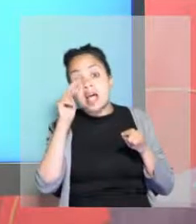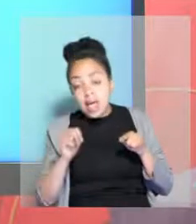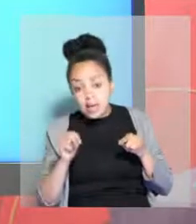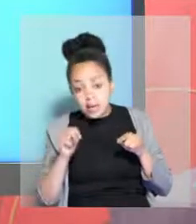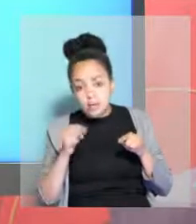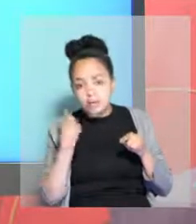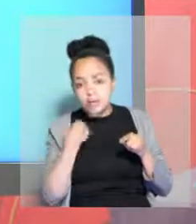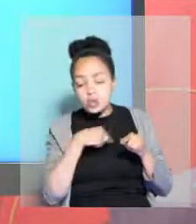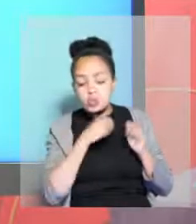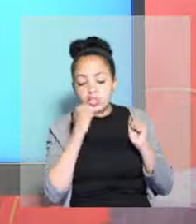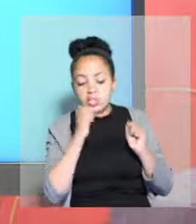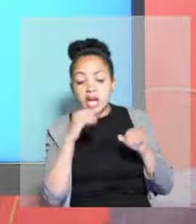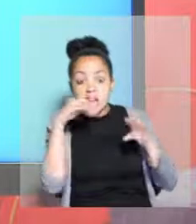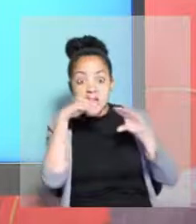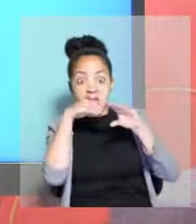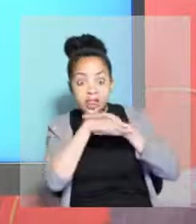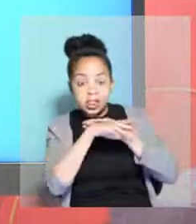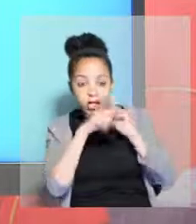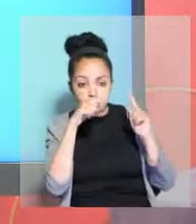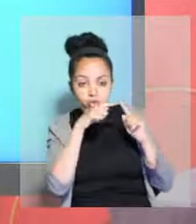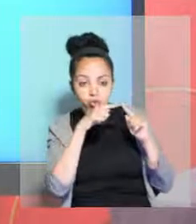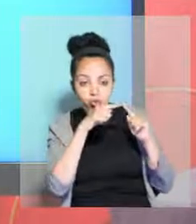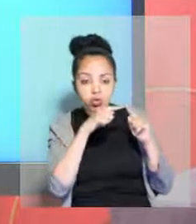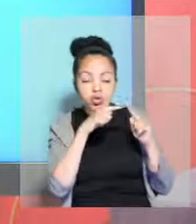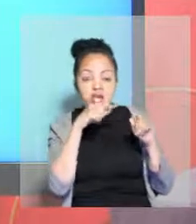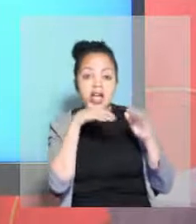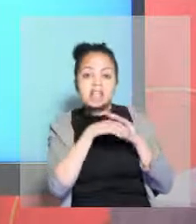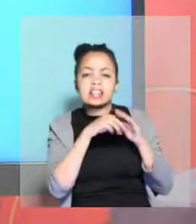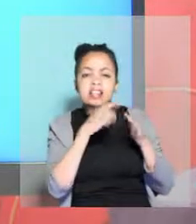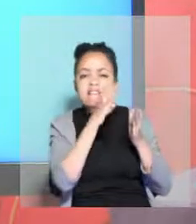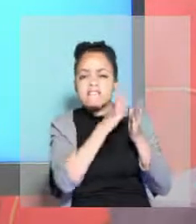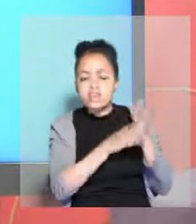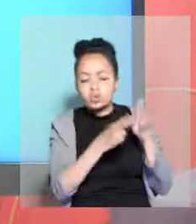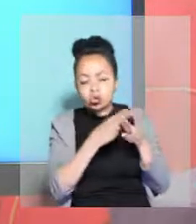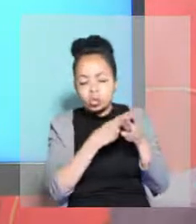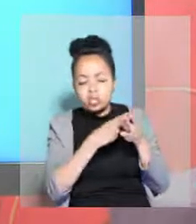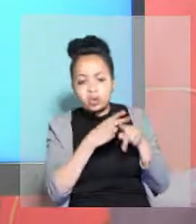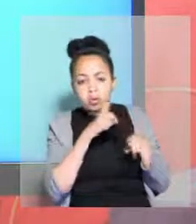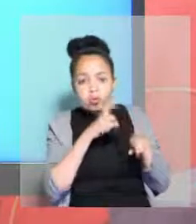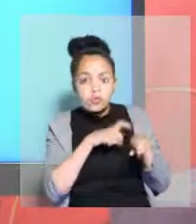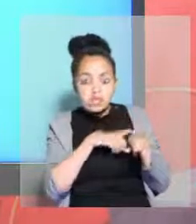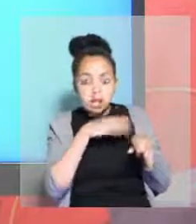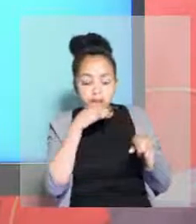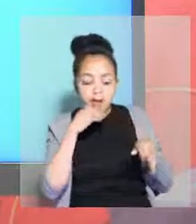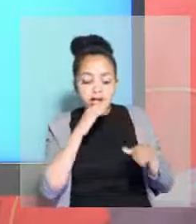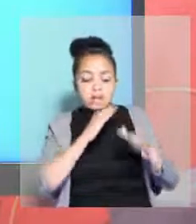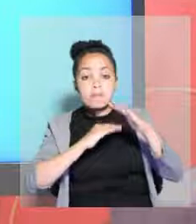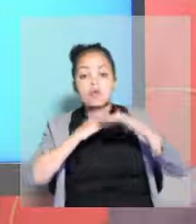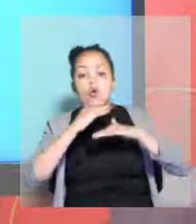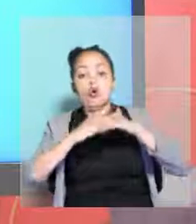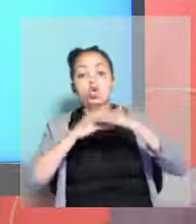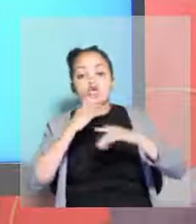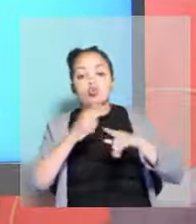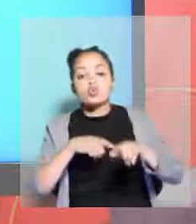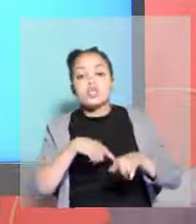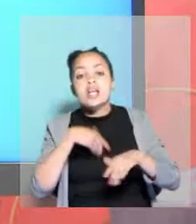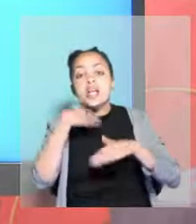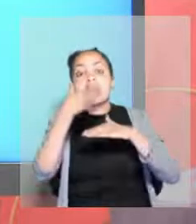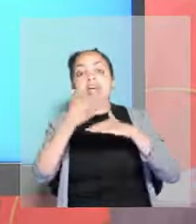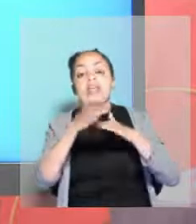N1, which can enter into interphase for short period of time and progress to next stage of